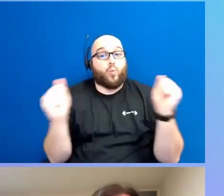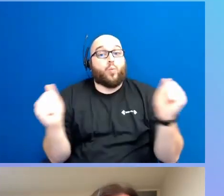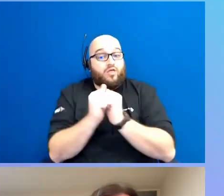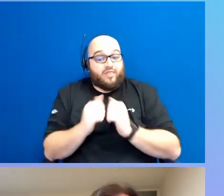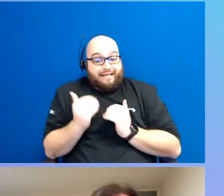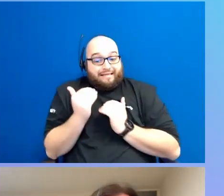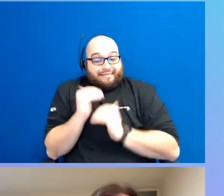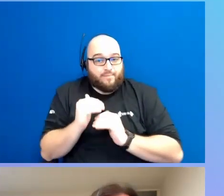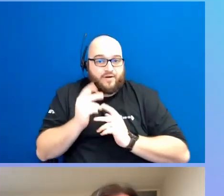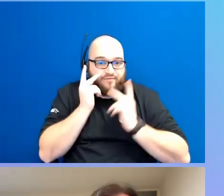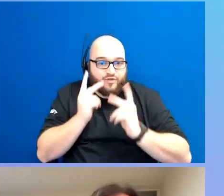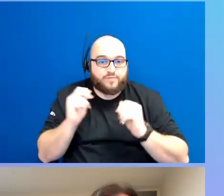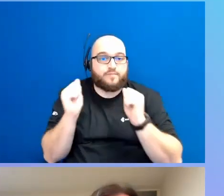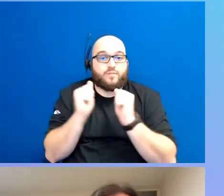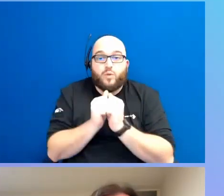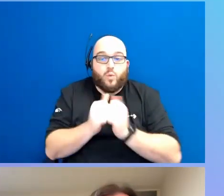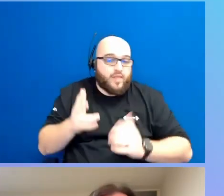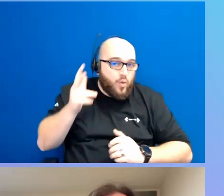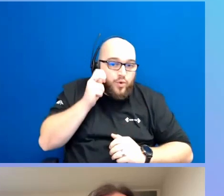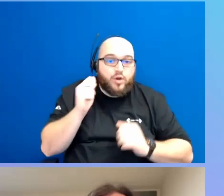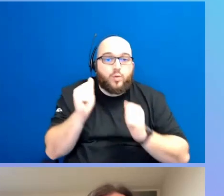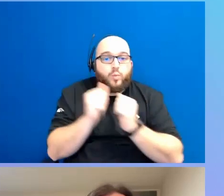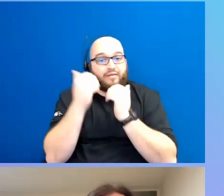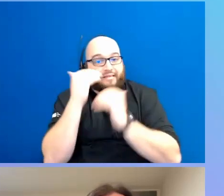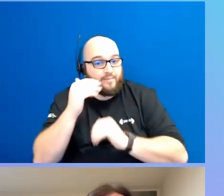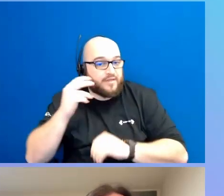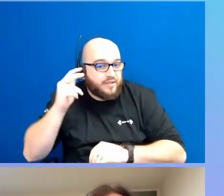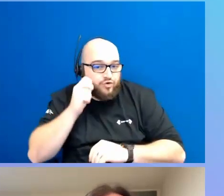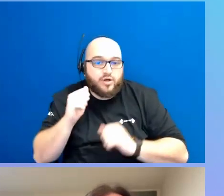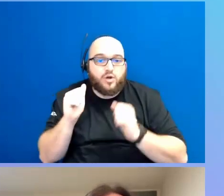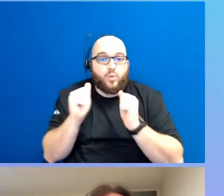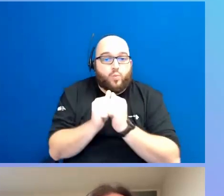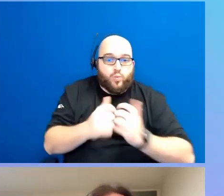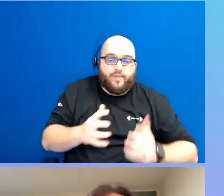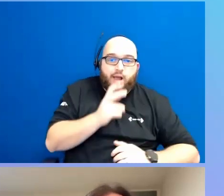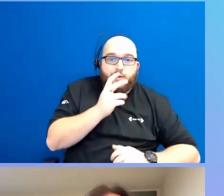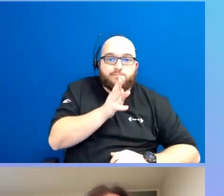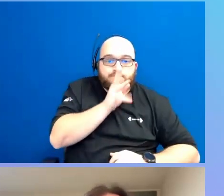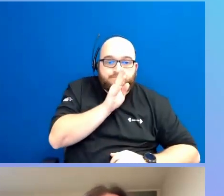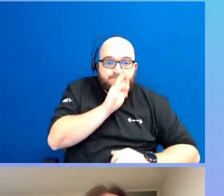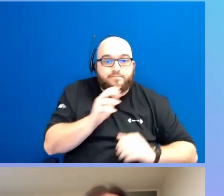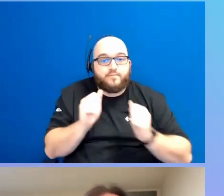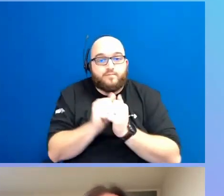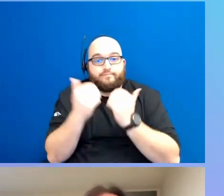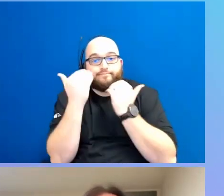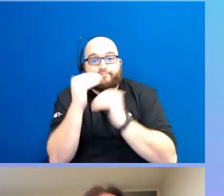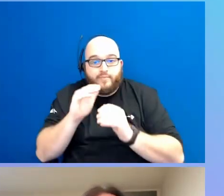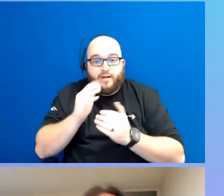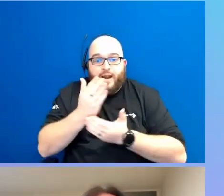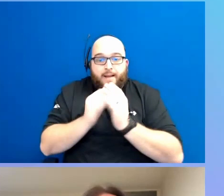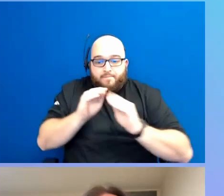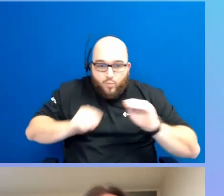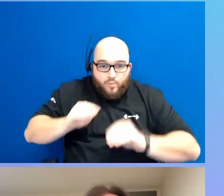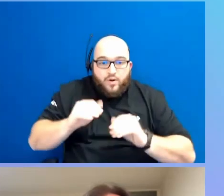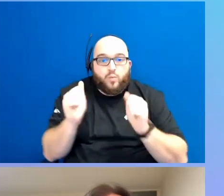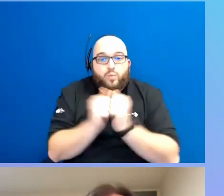hearing, with limited hearing, without speech, with limited manipulation, with limited reach and strength, with